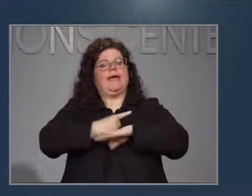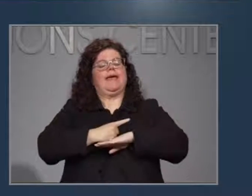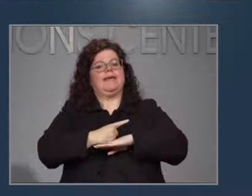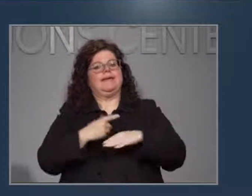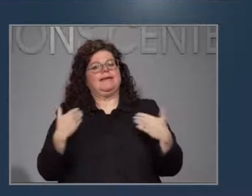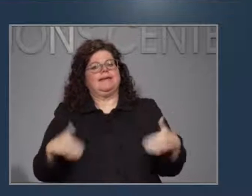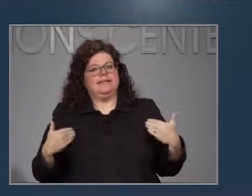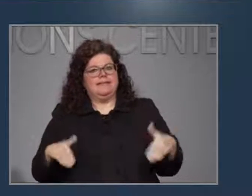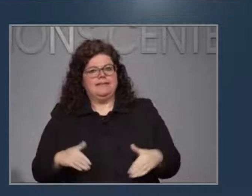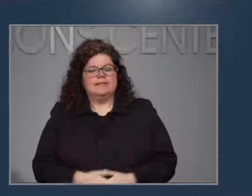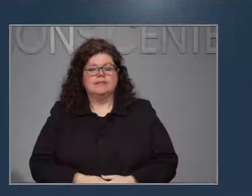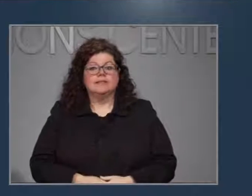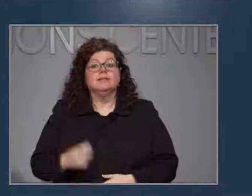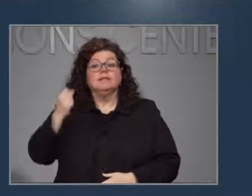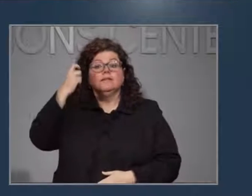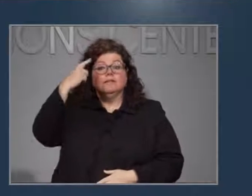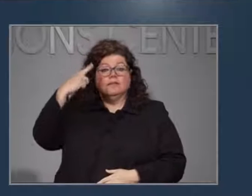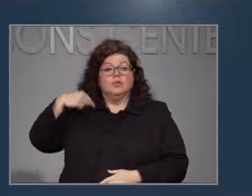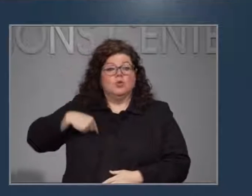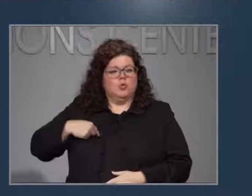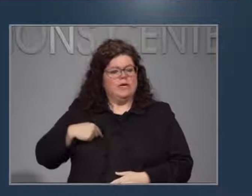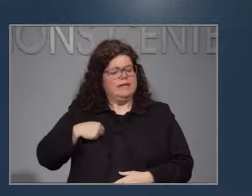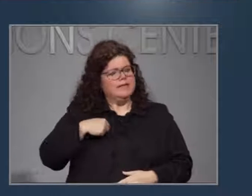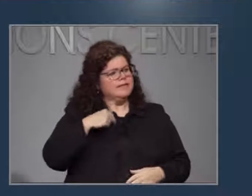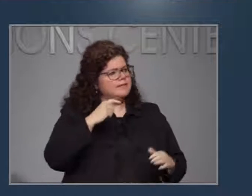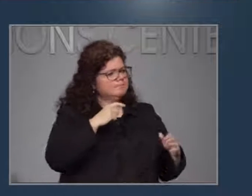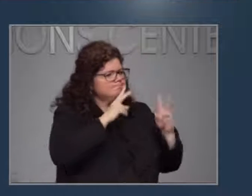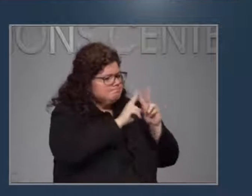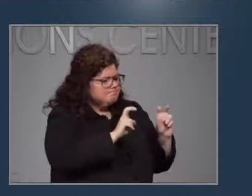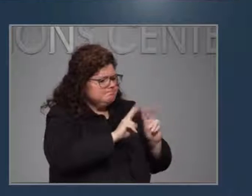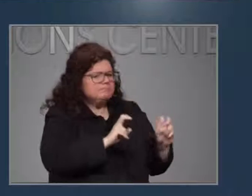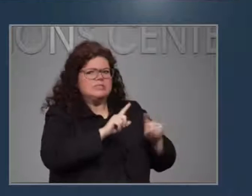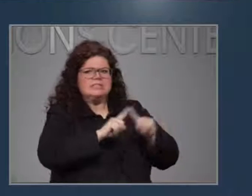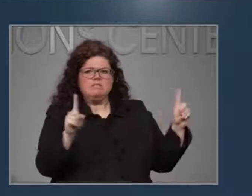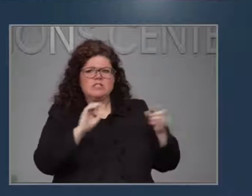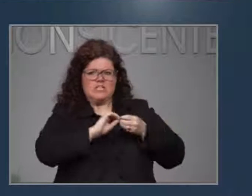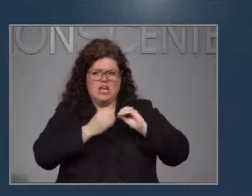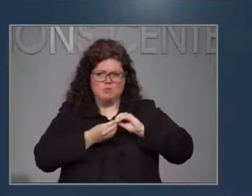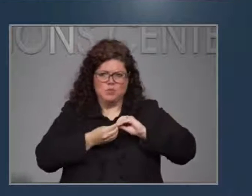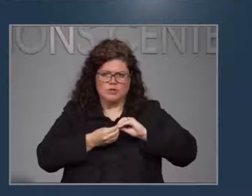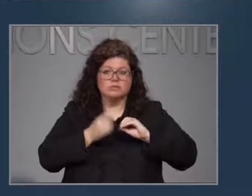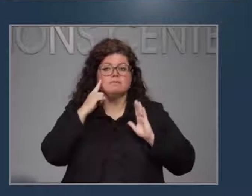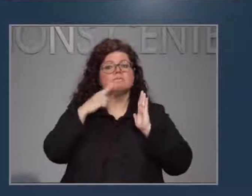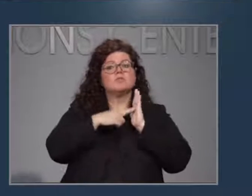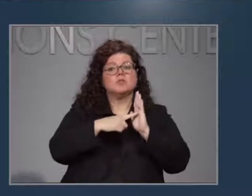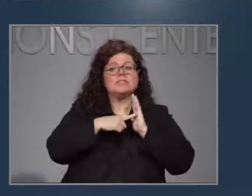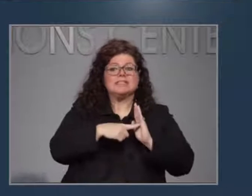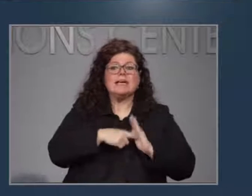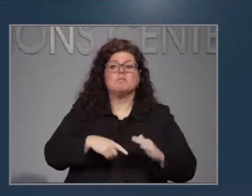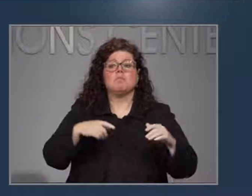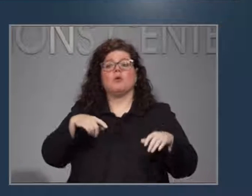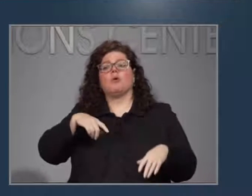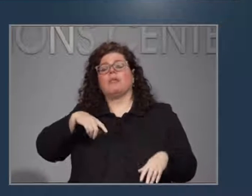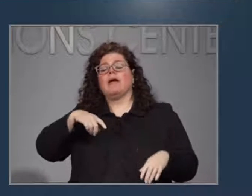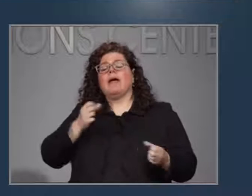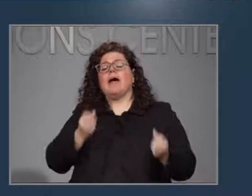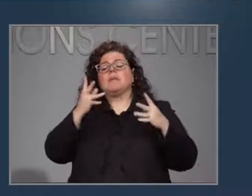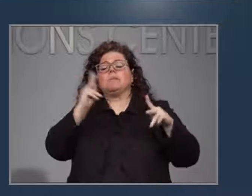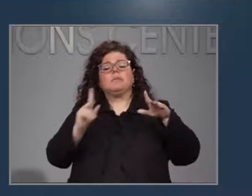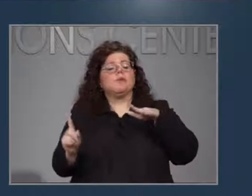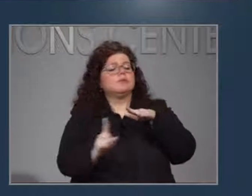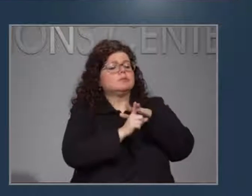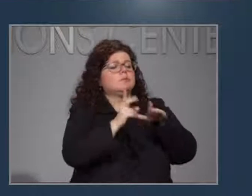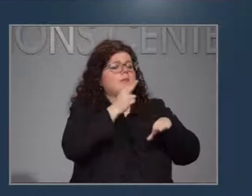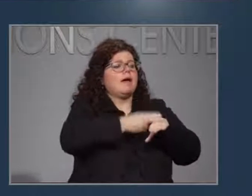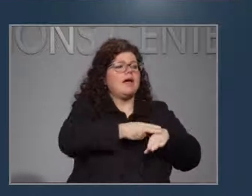a combination of trends that guide our decision-making. That includes COVID-like syndromic cases, lab-confirmed